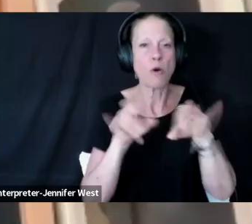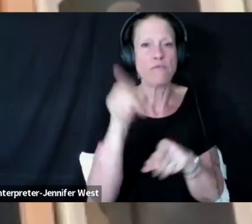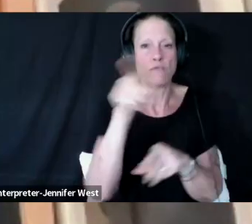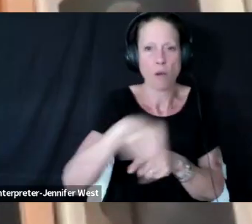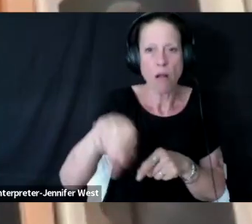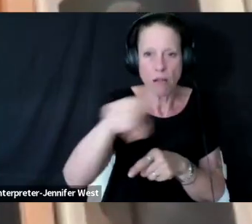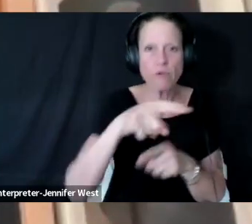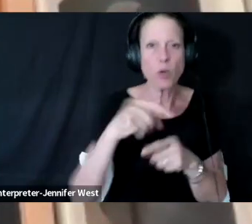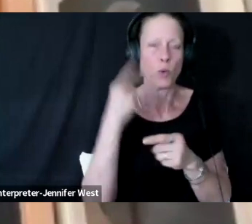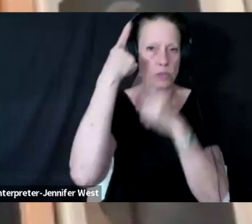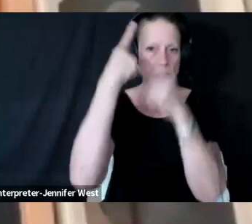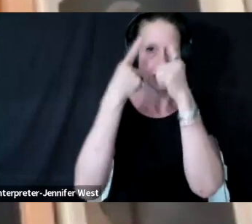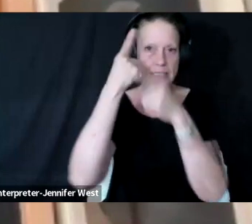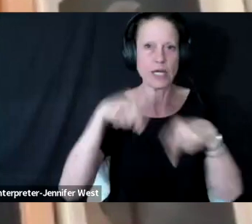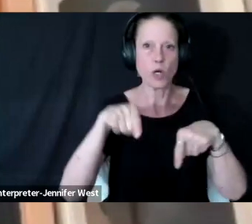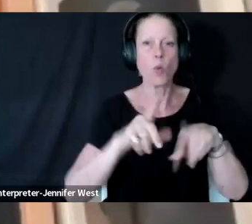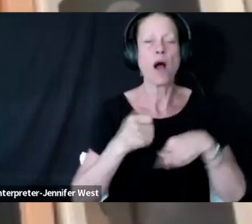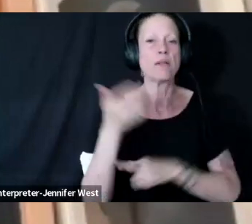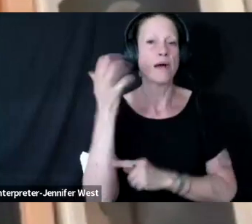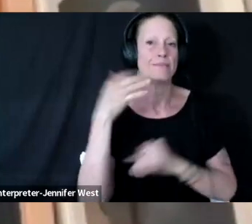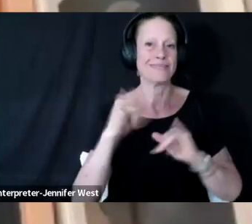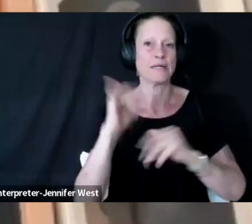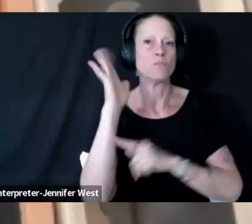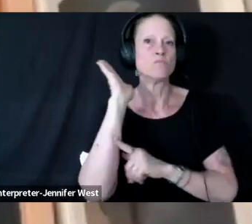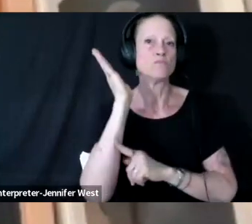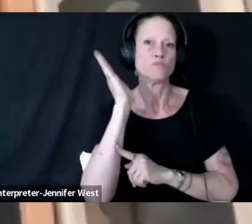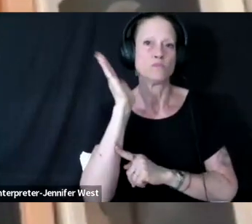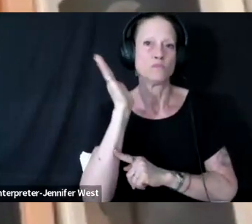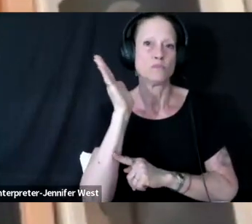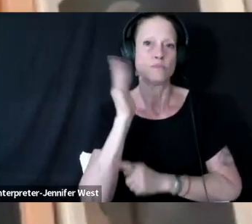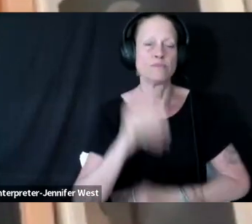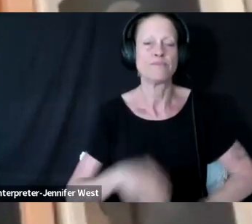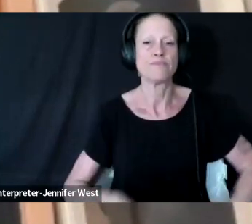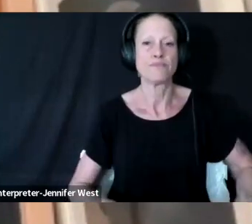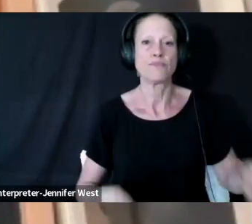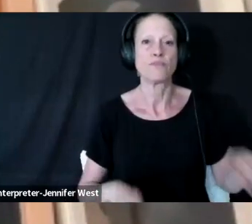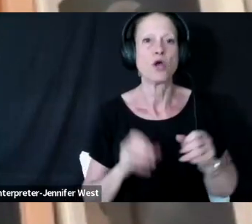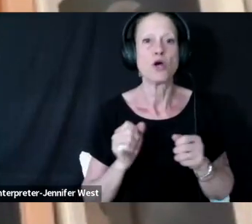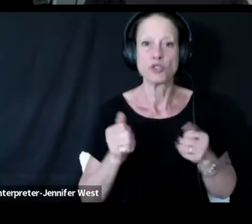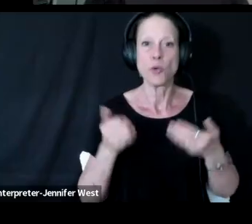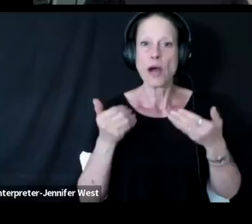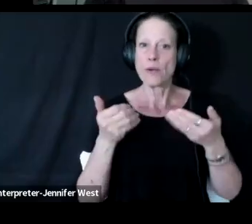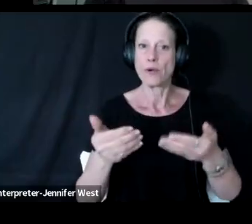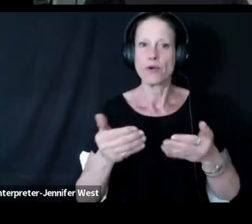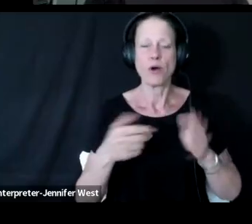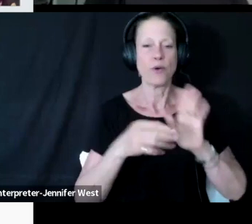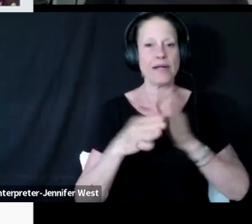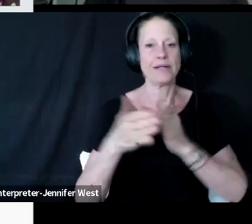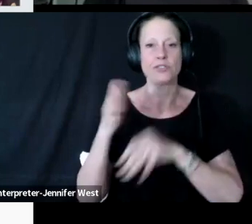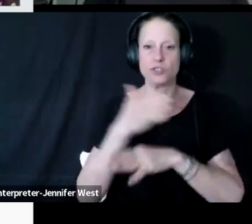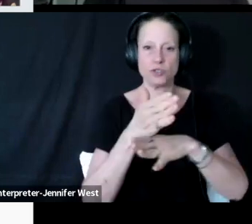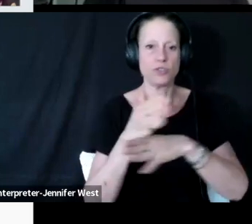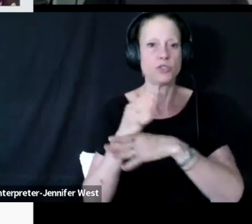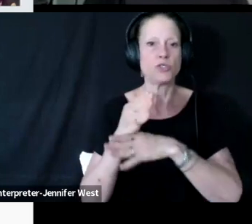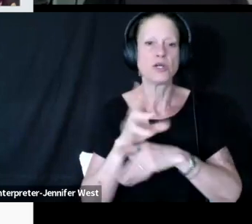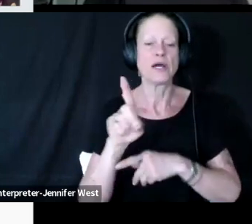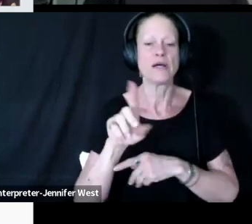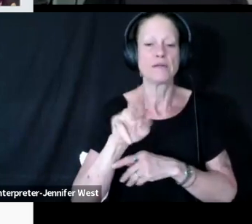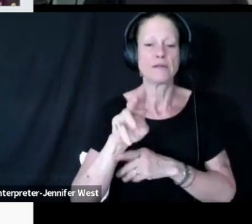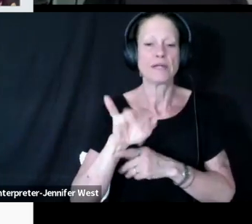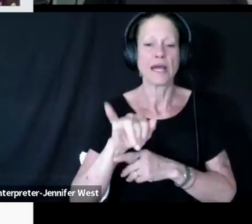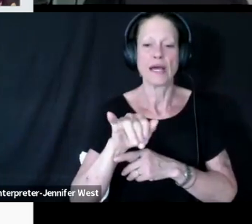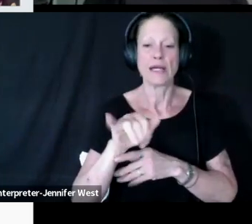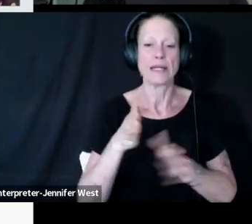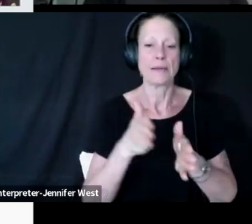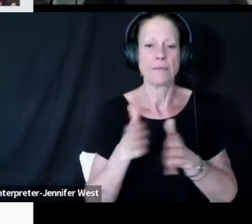later, Melissa. Okay, great. So I'm going to go ahead and share the Danny Plan with you. Okay,